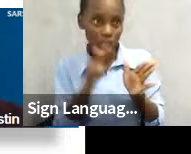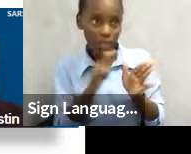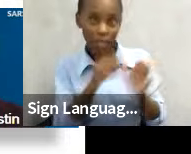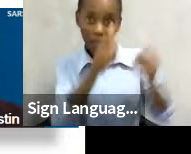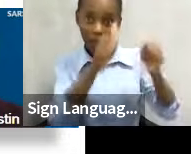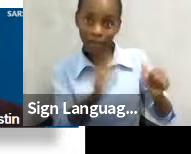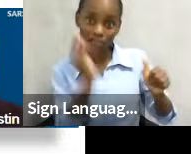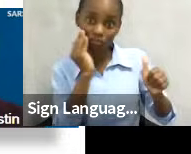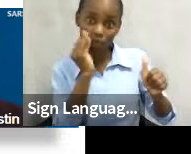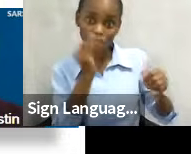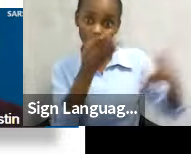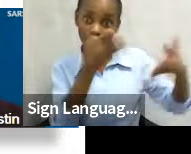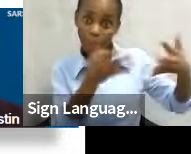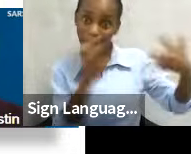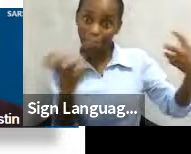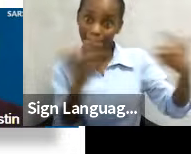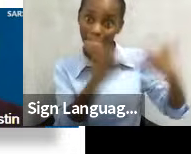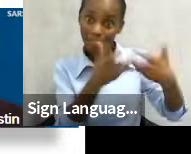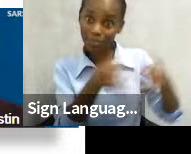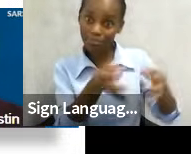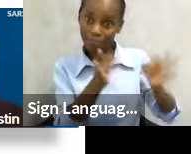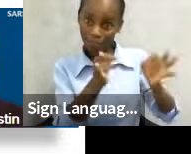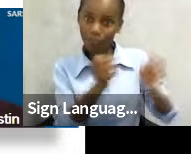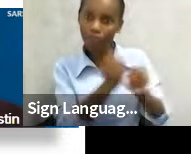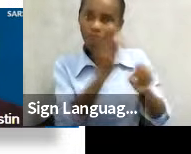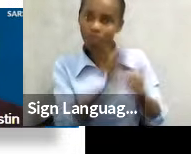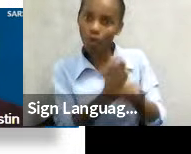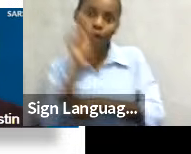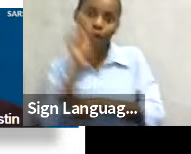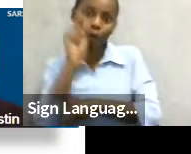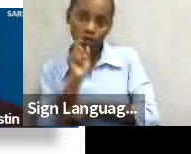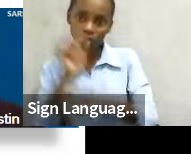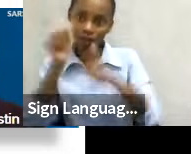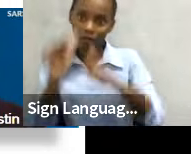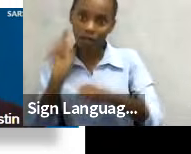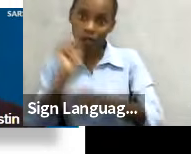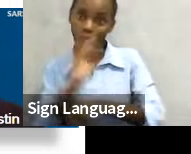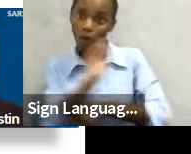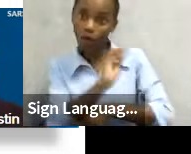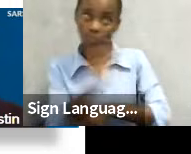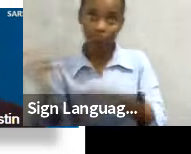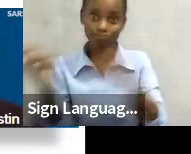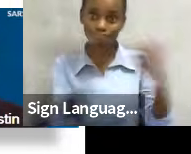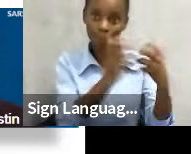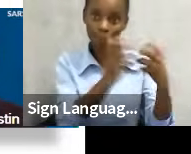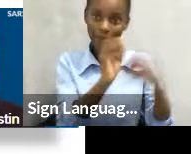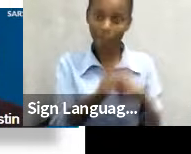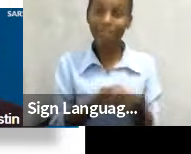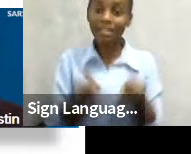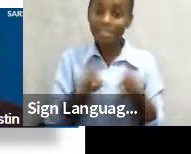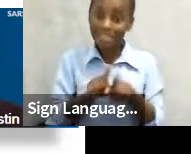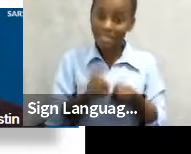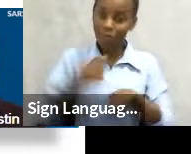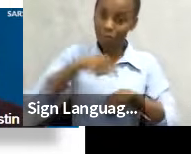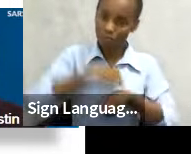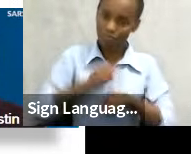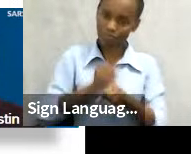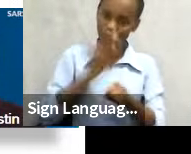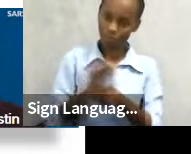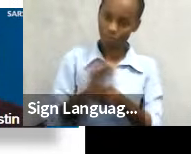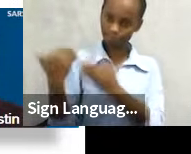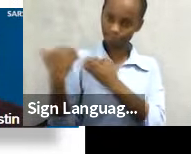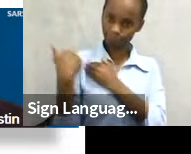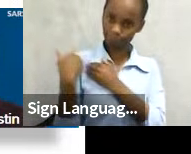still have your previous bank details. And there again, for your safety, we want to be an admired organization